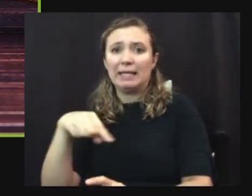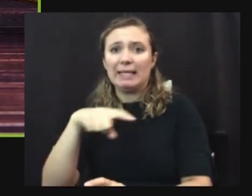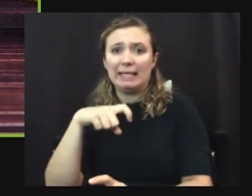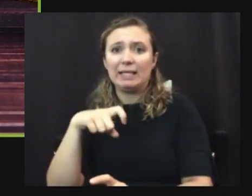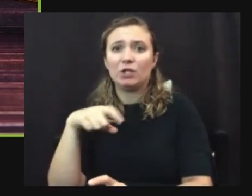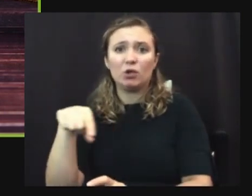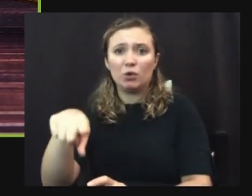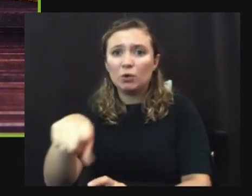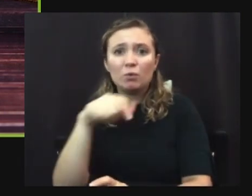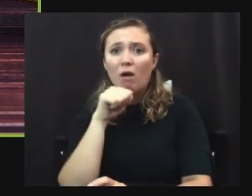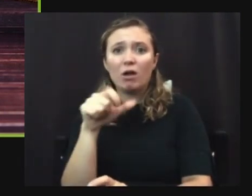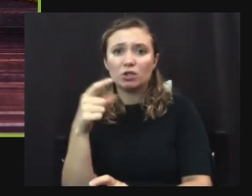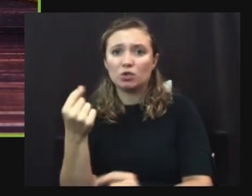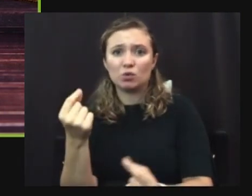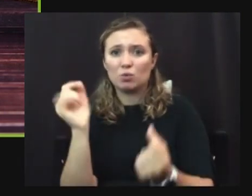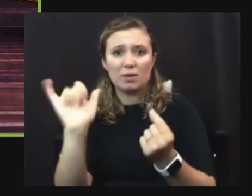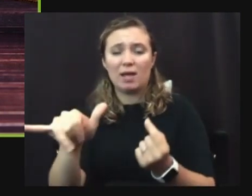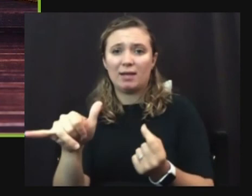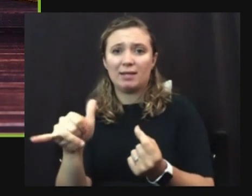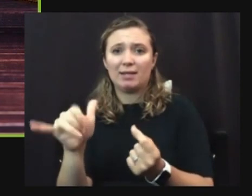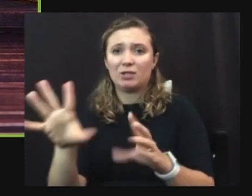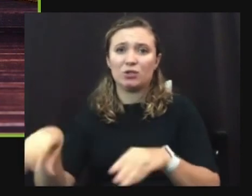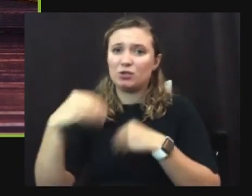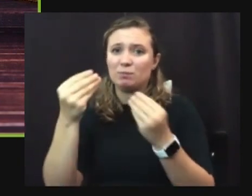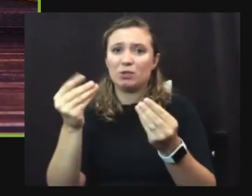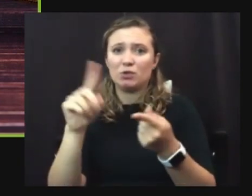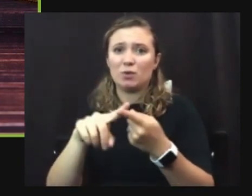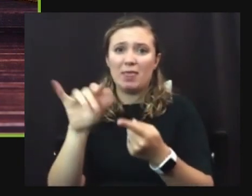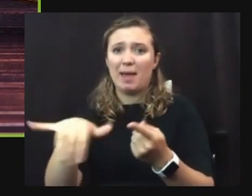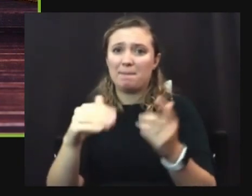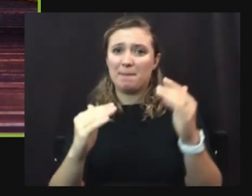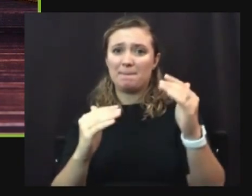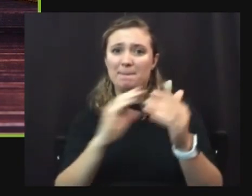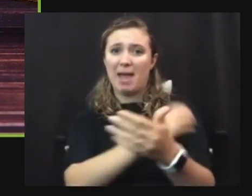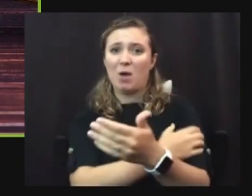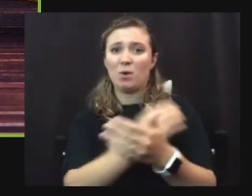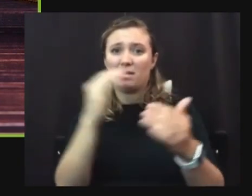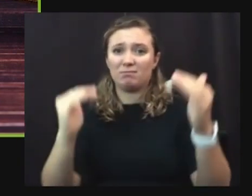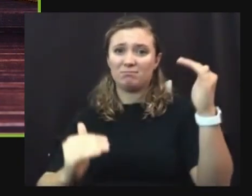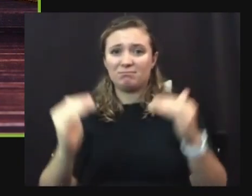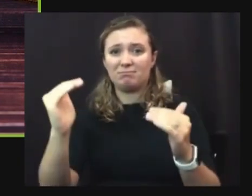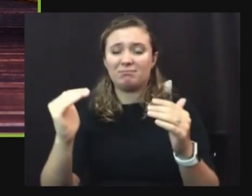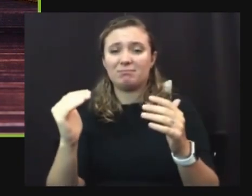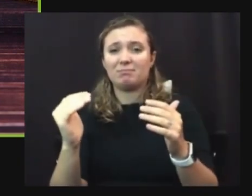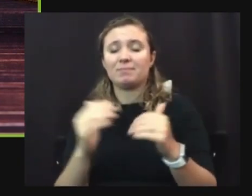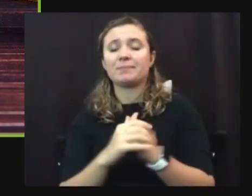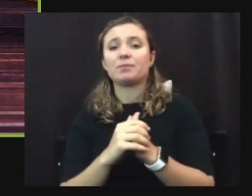to contribute that to that. We need you to become a co-conspirator with us.